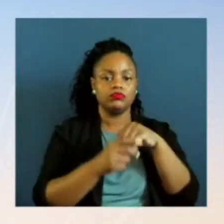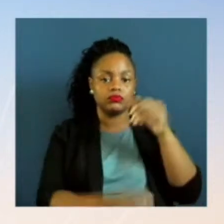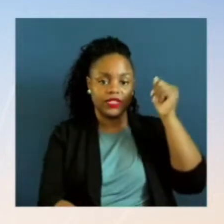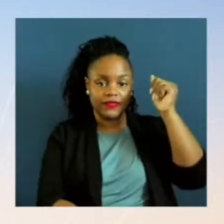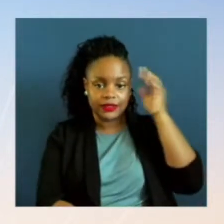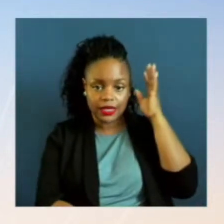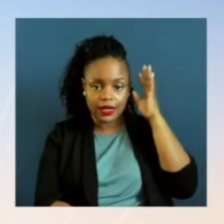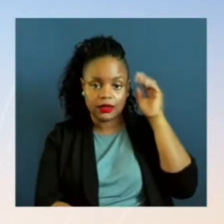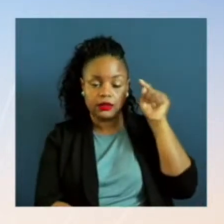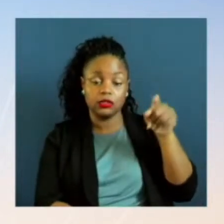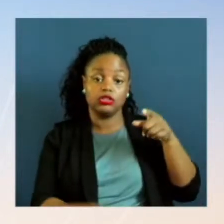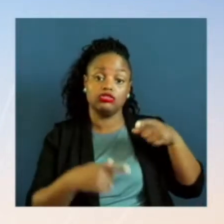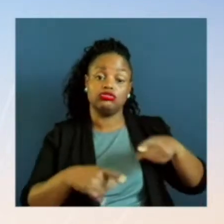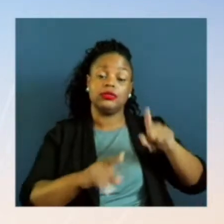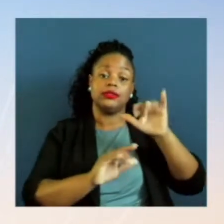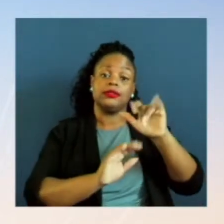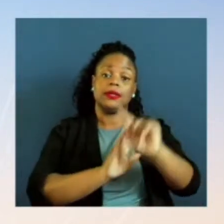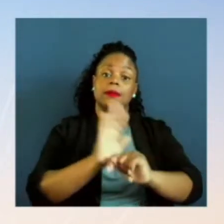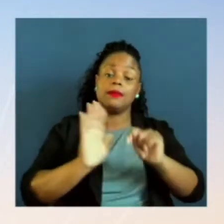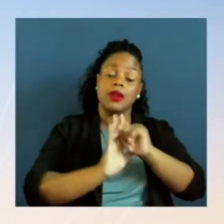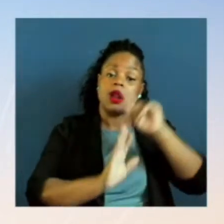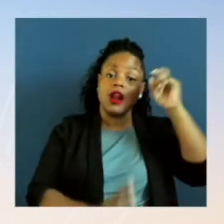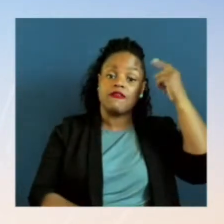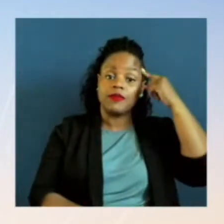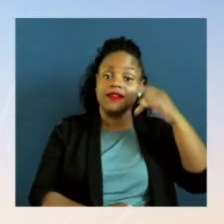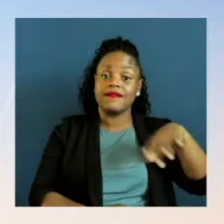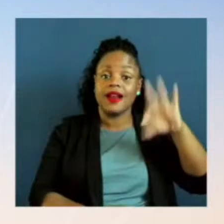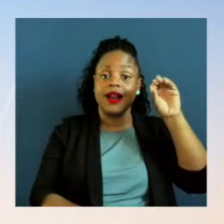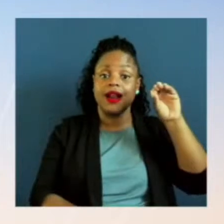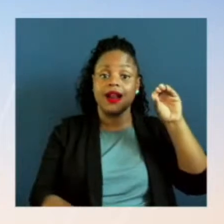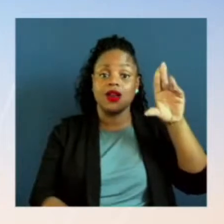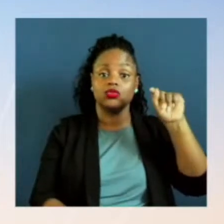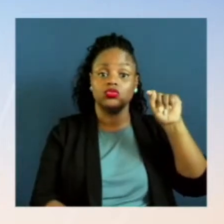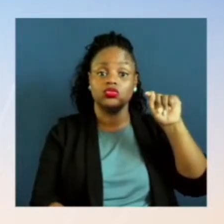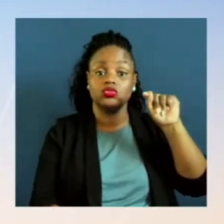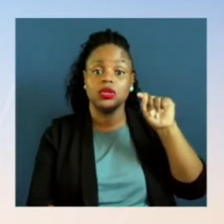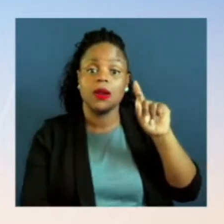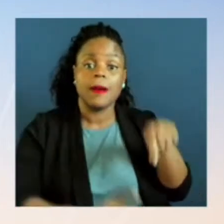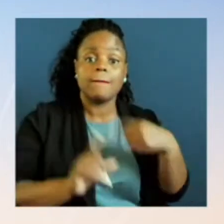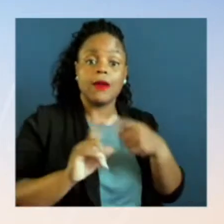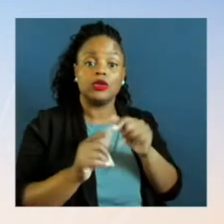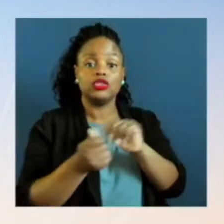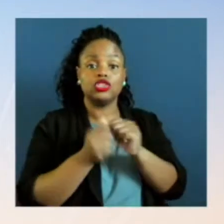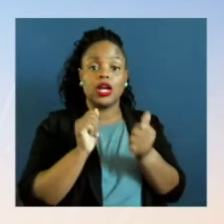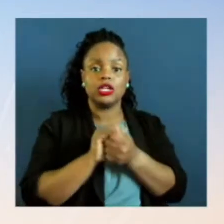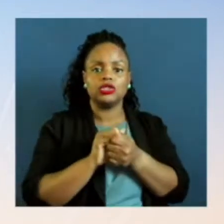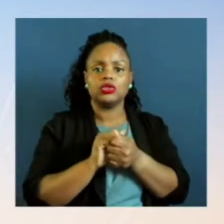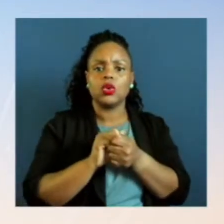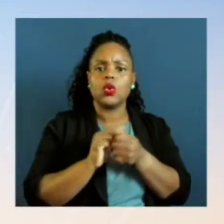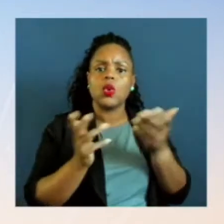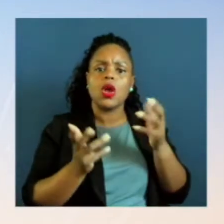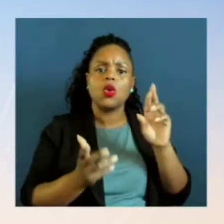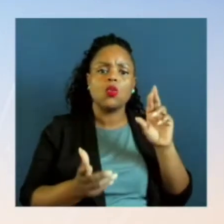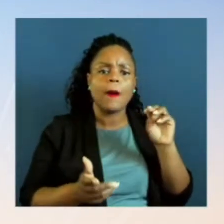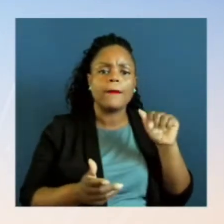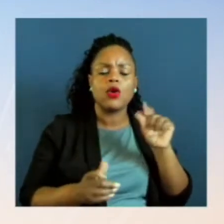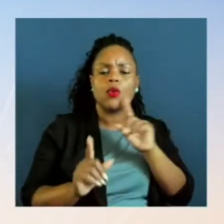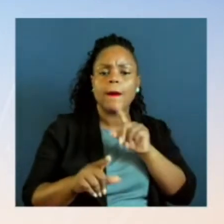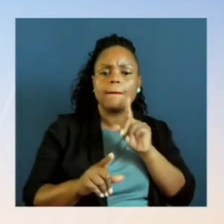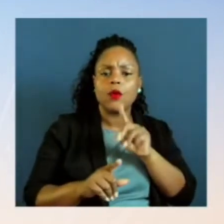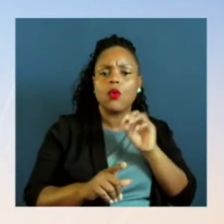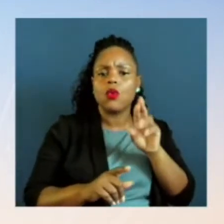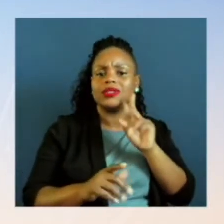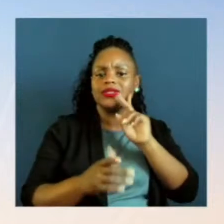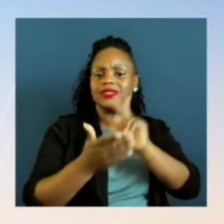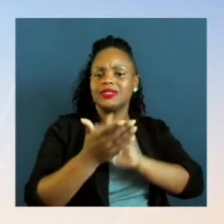Australian government found out about the withdrawal date change through media reporting. We weren't included on the list from Secretary of State Antony Blinken of countries